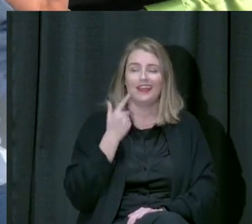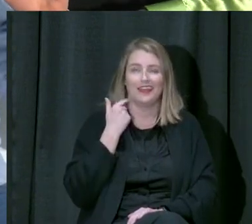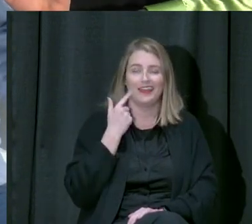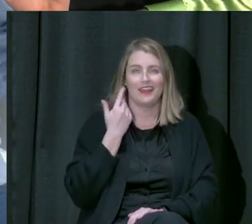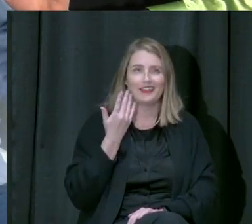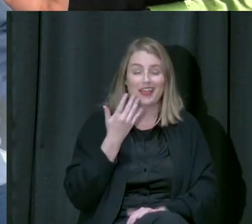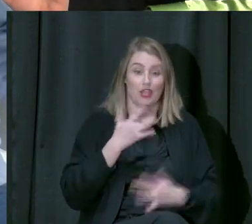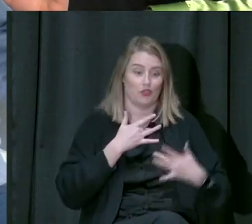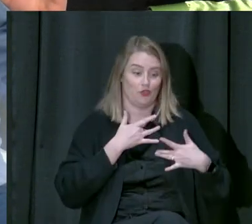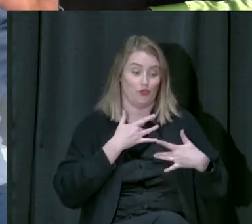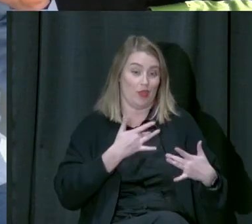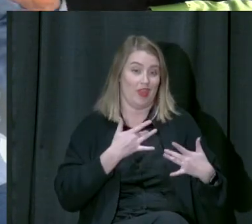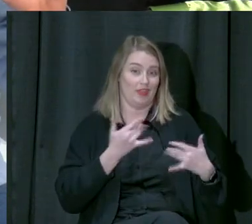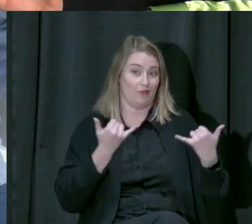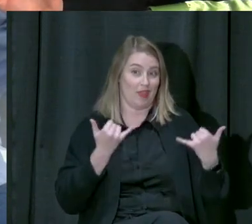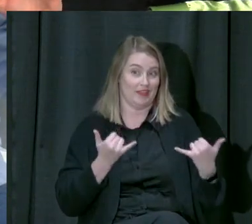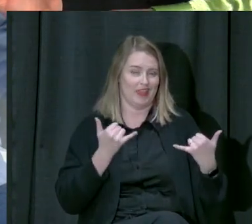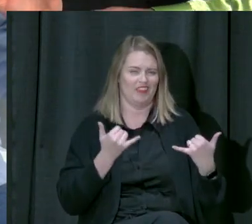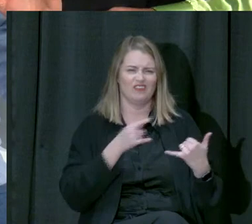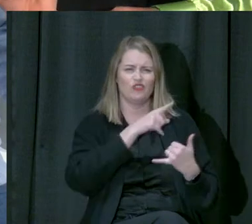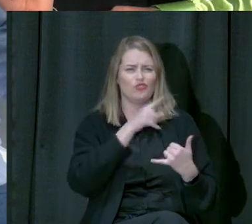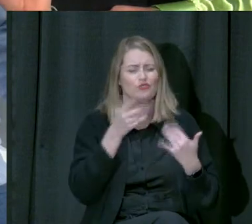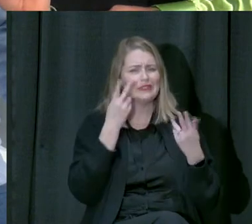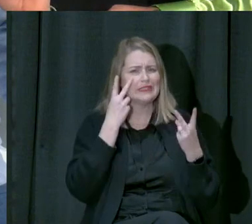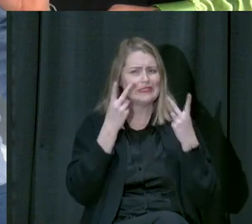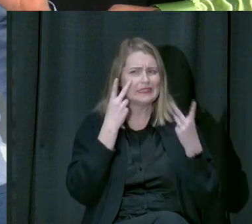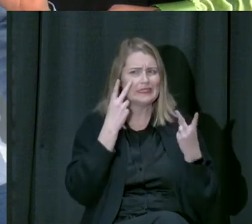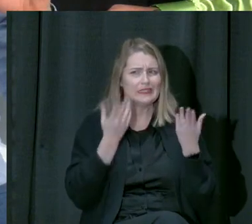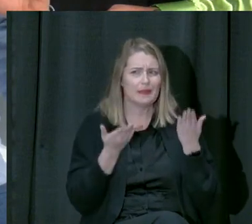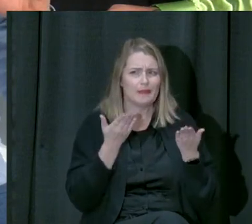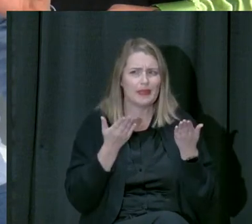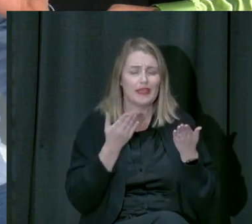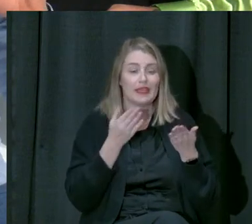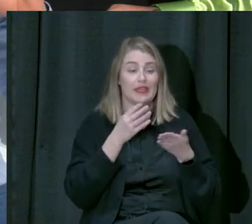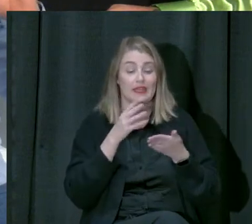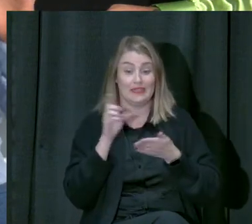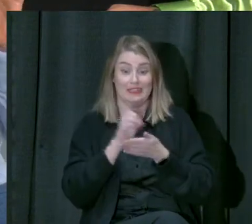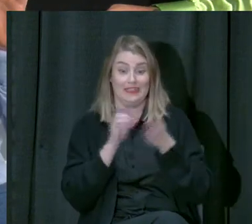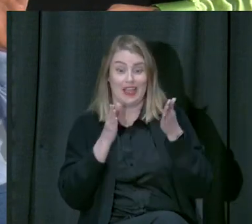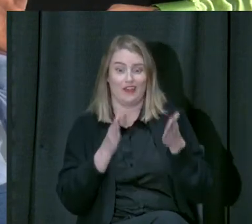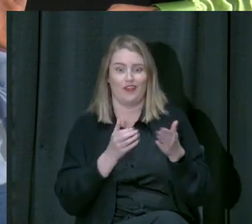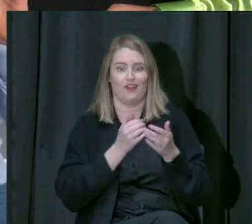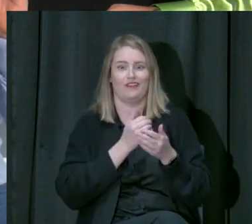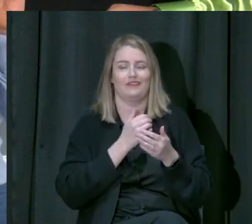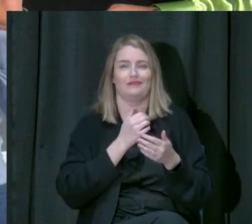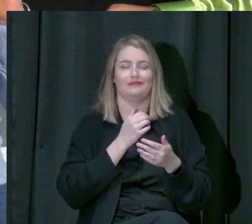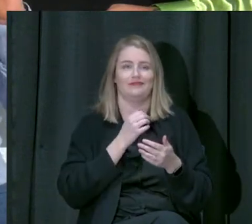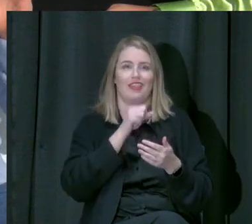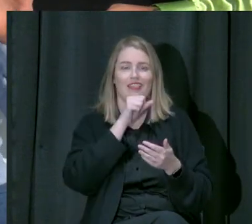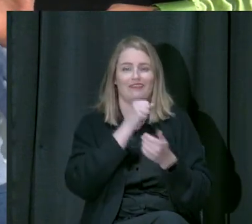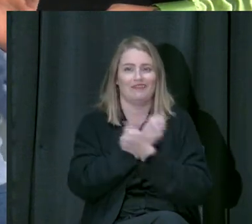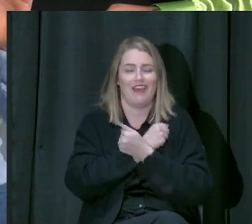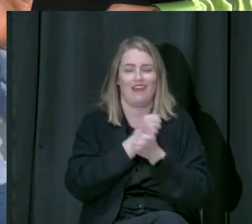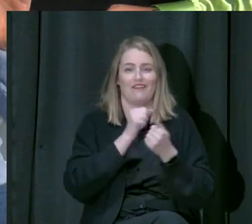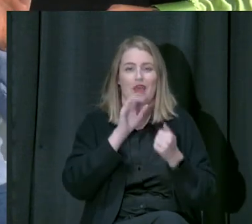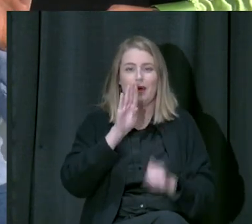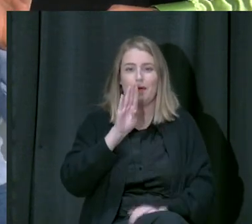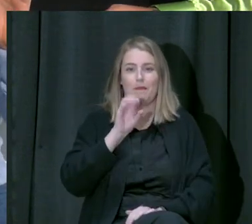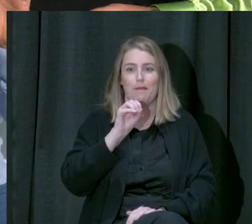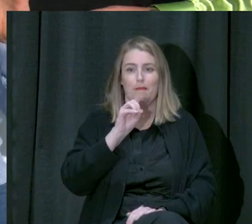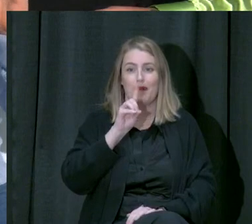there's this trend right now, a lot of you have probably seen it, where designers love to make body text light